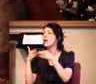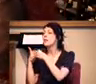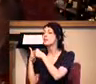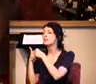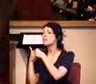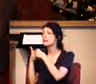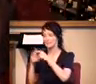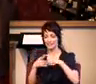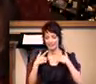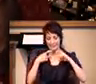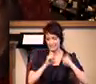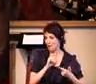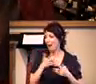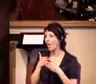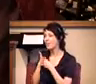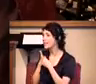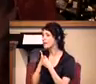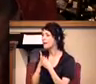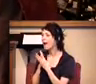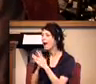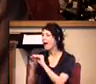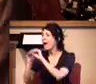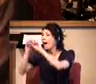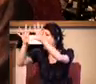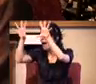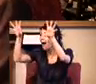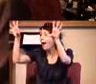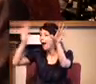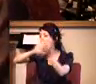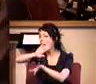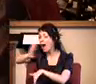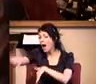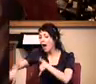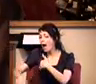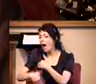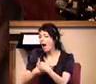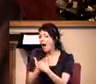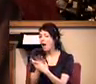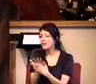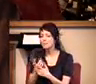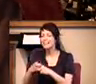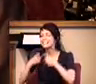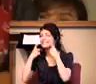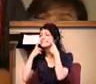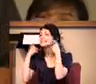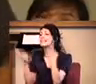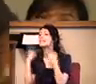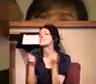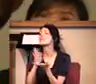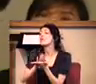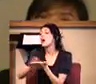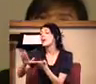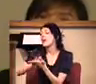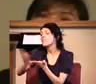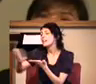despair. And all my sins forgiven.